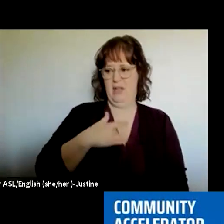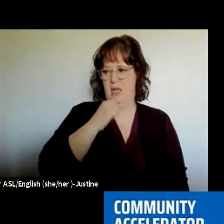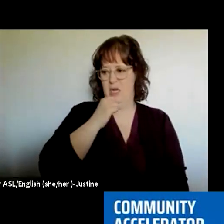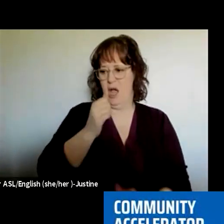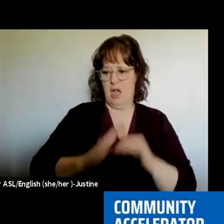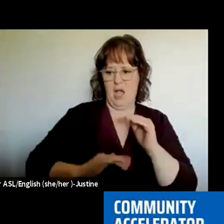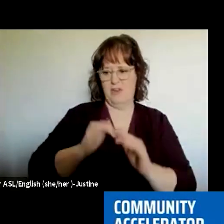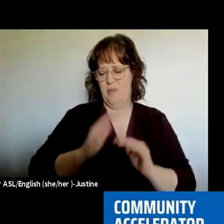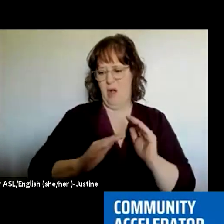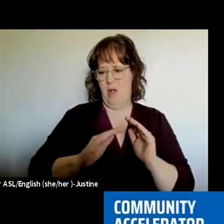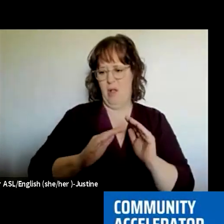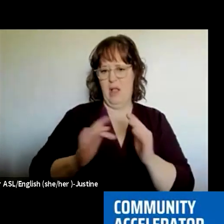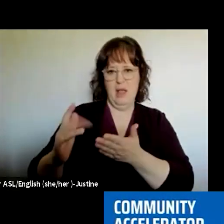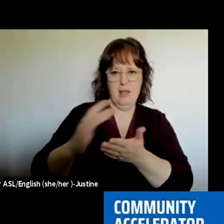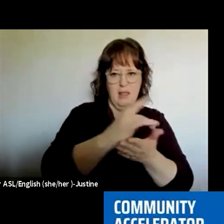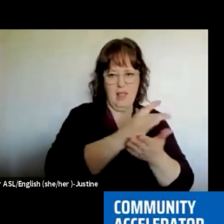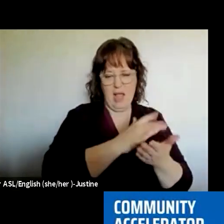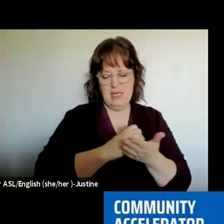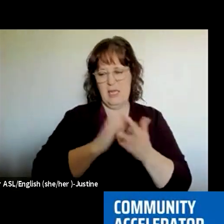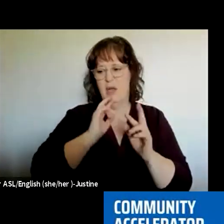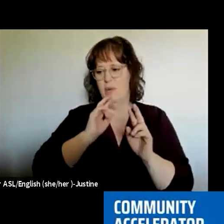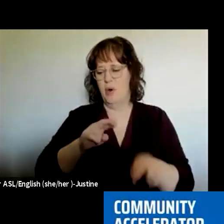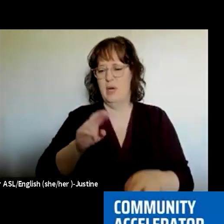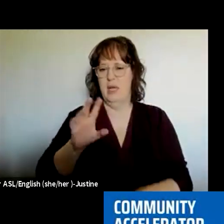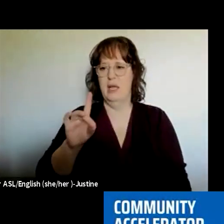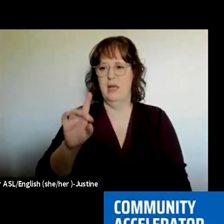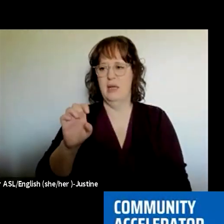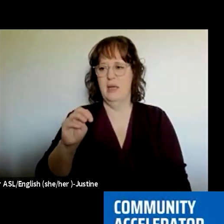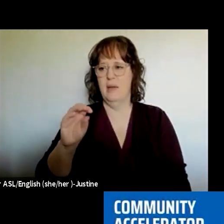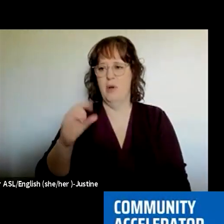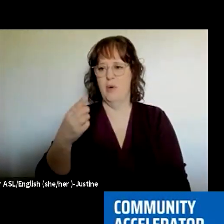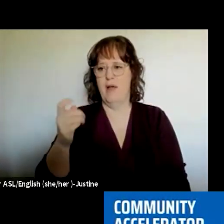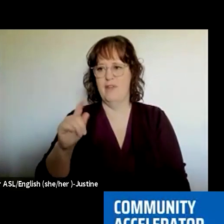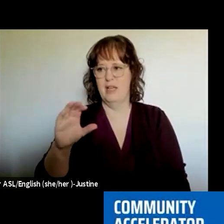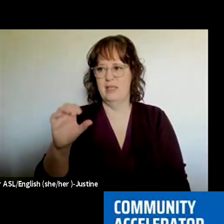organization's demographic data? Is that information required for the grant?